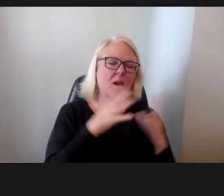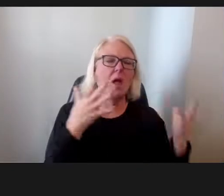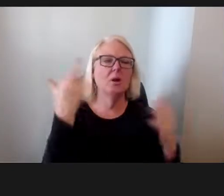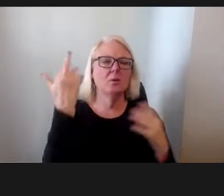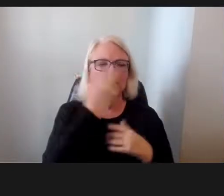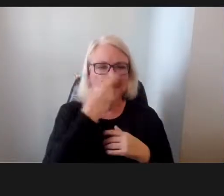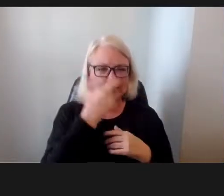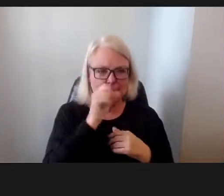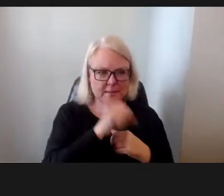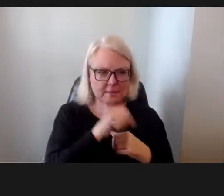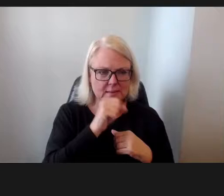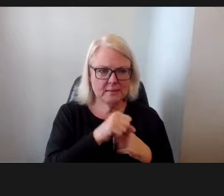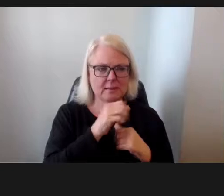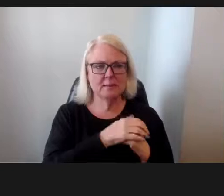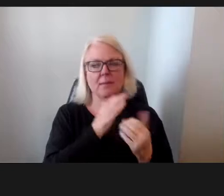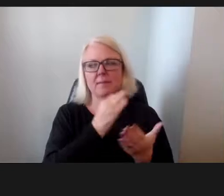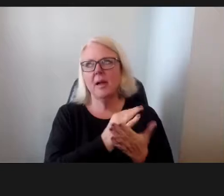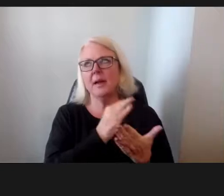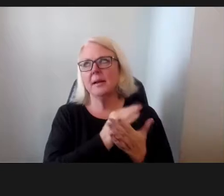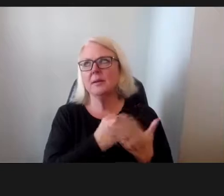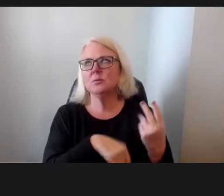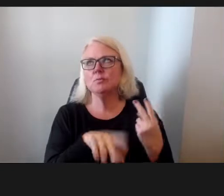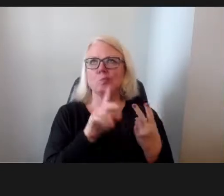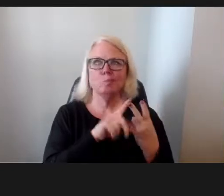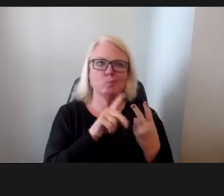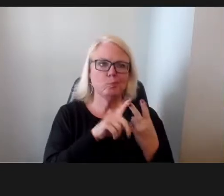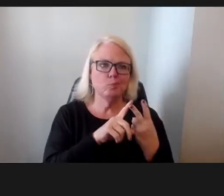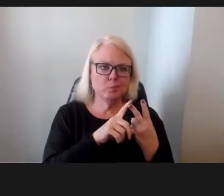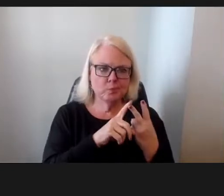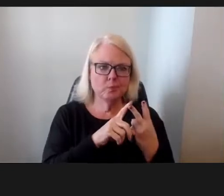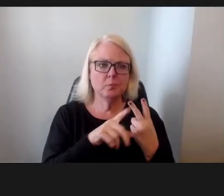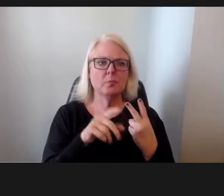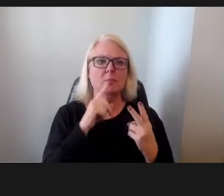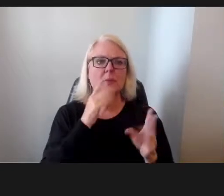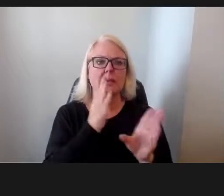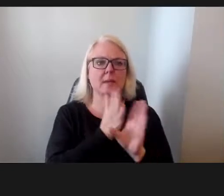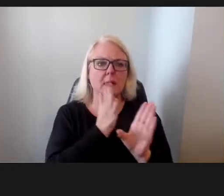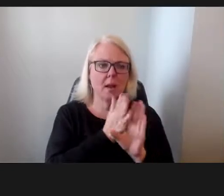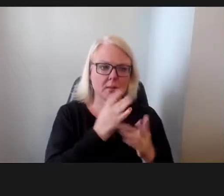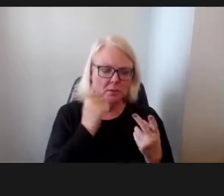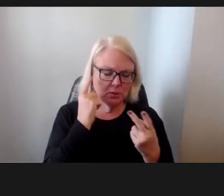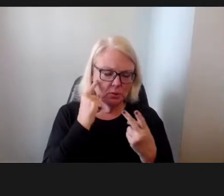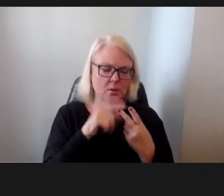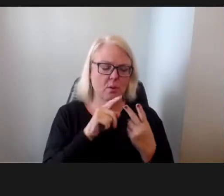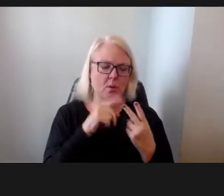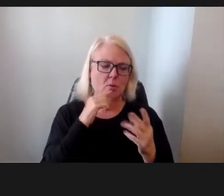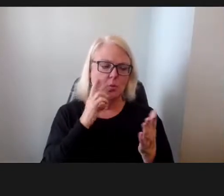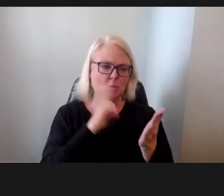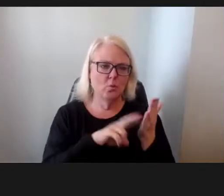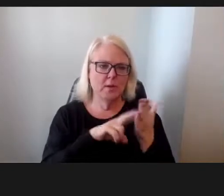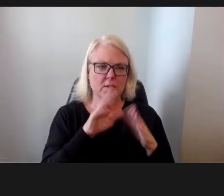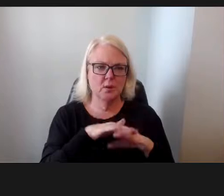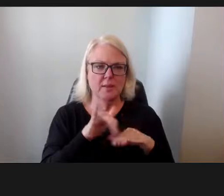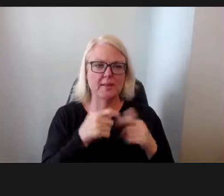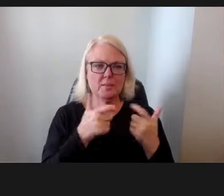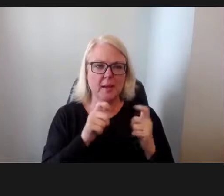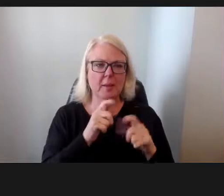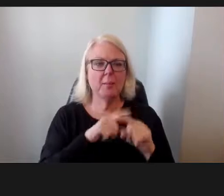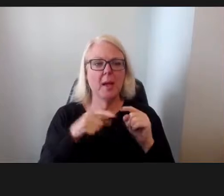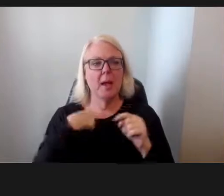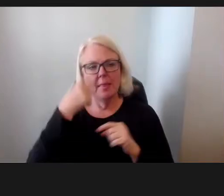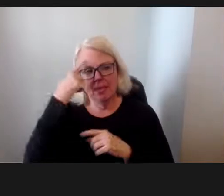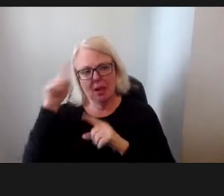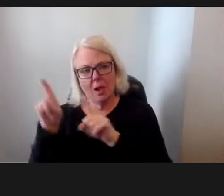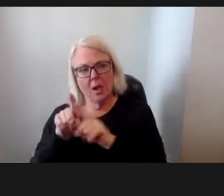reasons, financial, psychological, the research on this is enormous. But I think it's